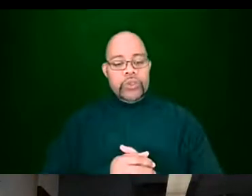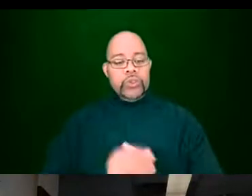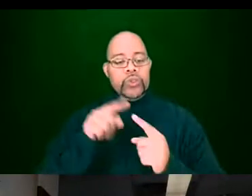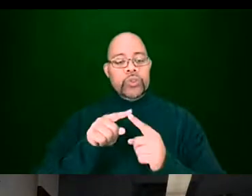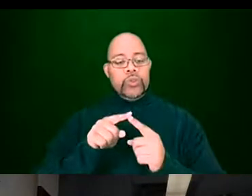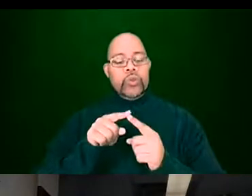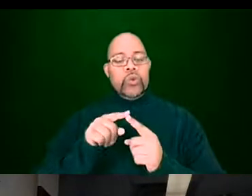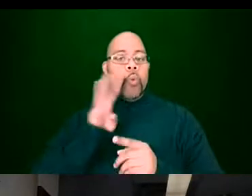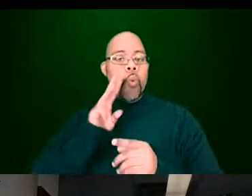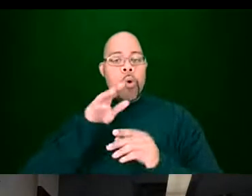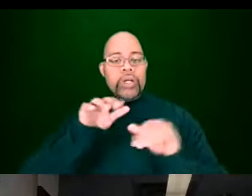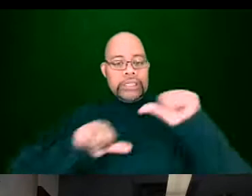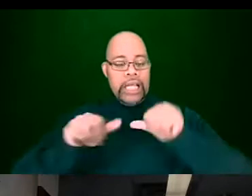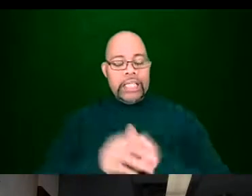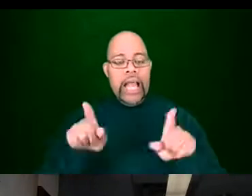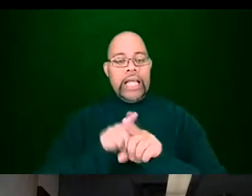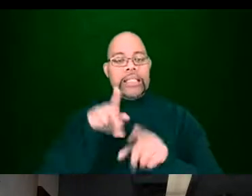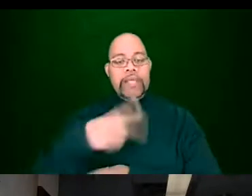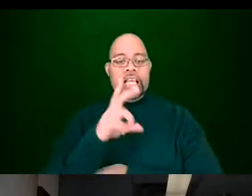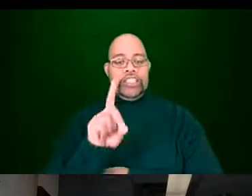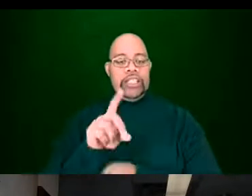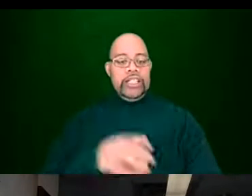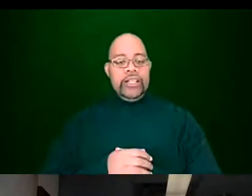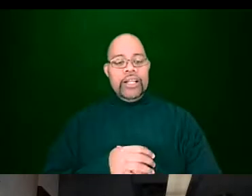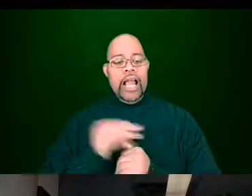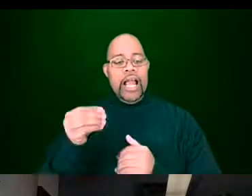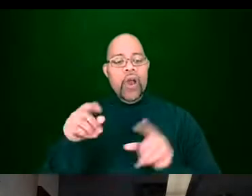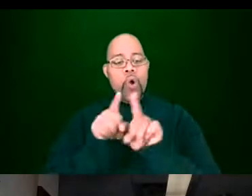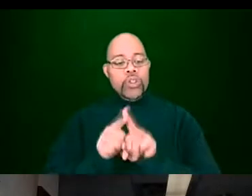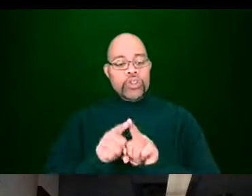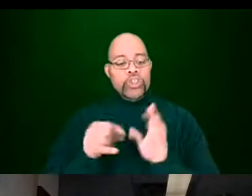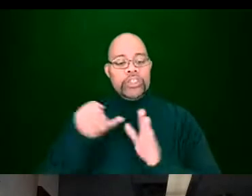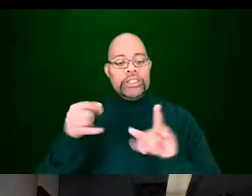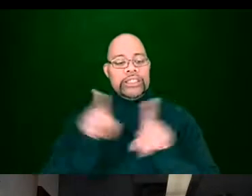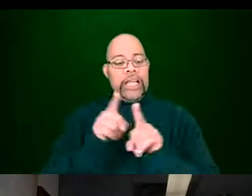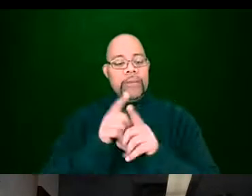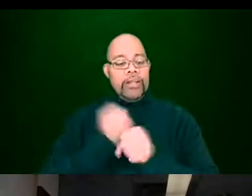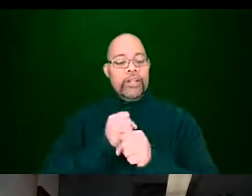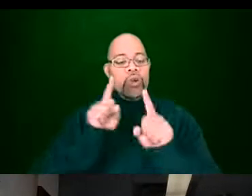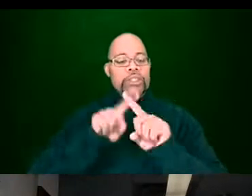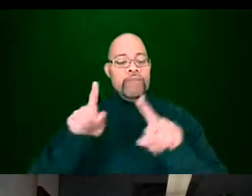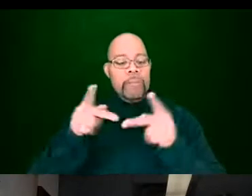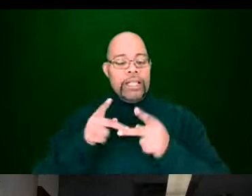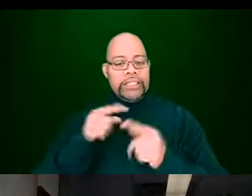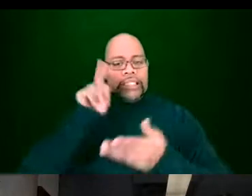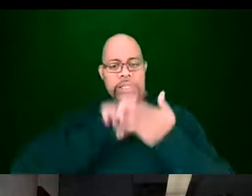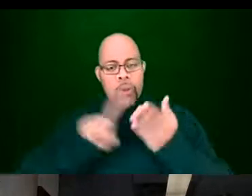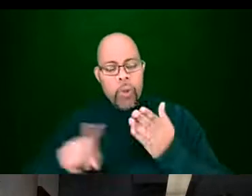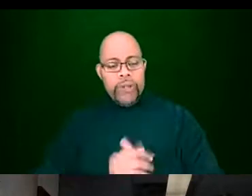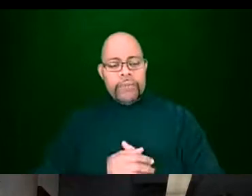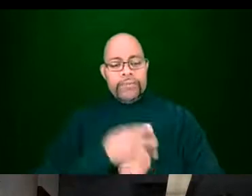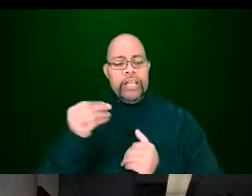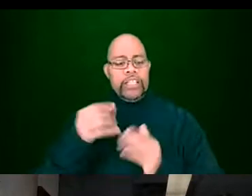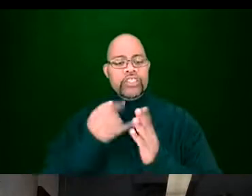aquatic sciences as a PhD. And also just the same, I've gotten to go places and explore and